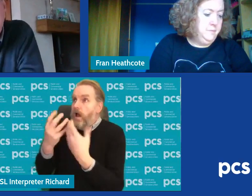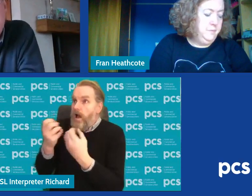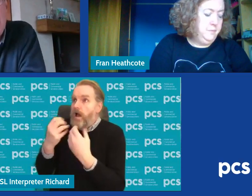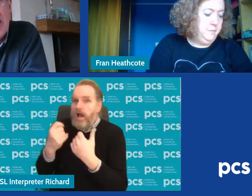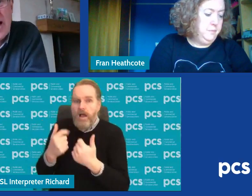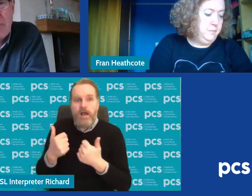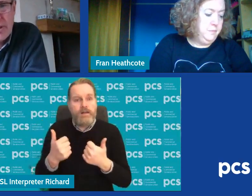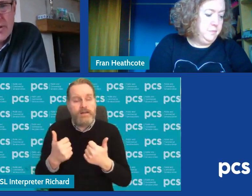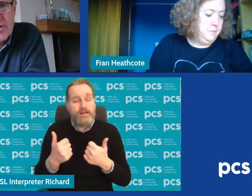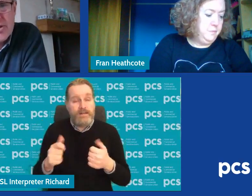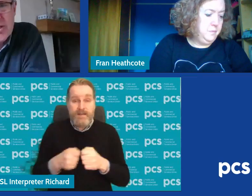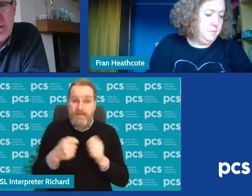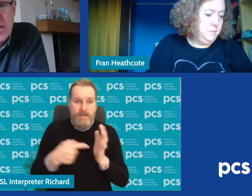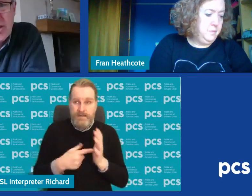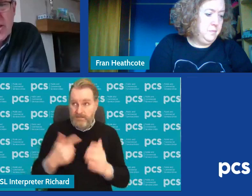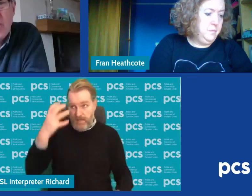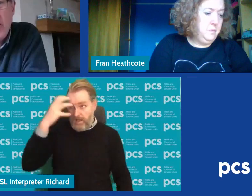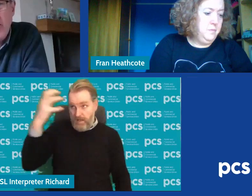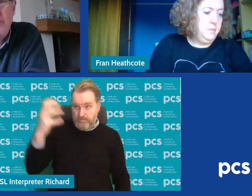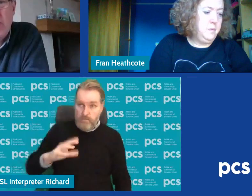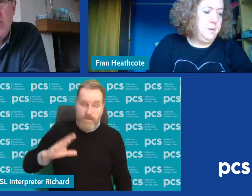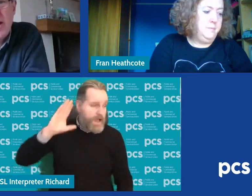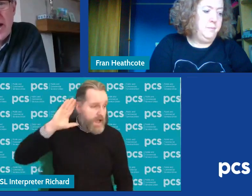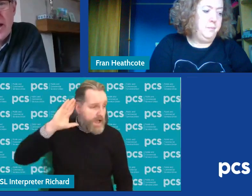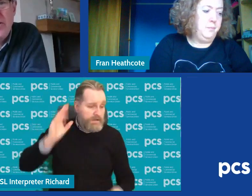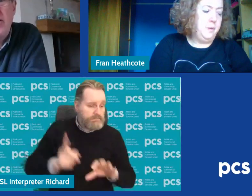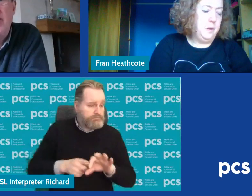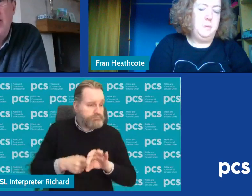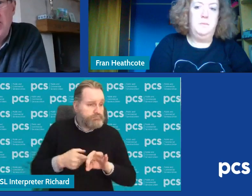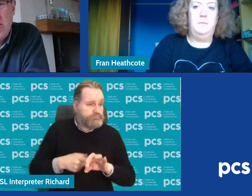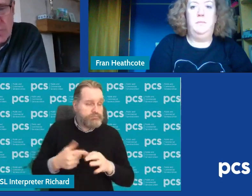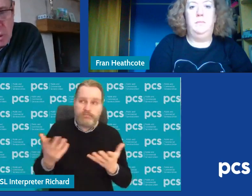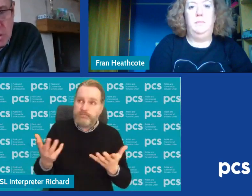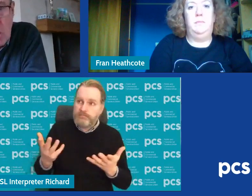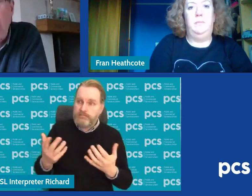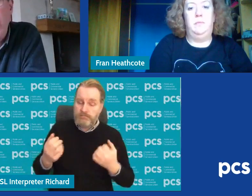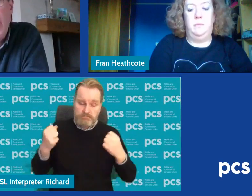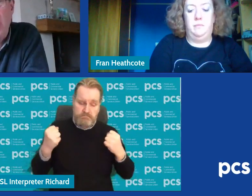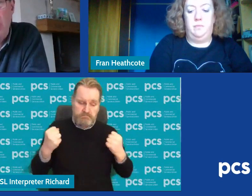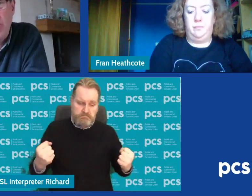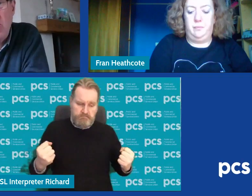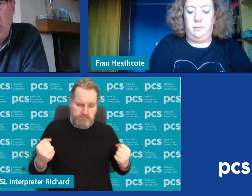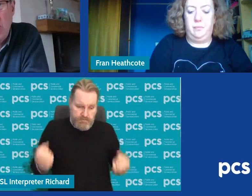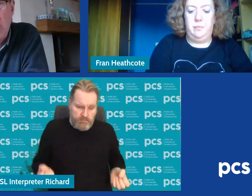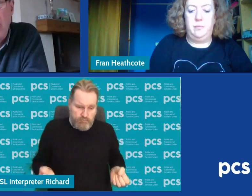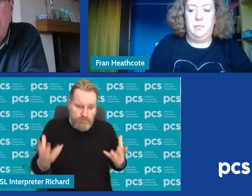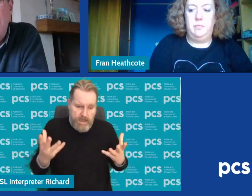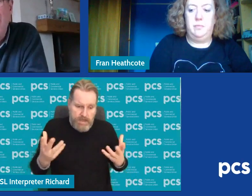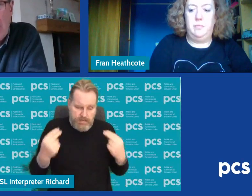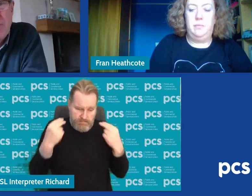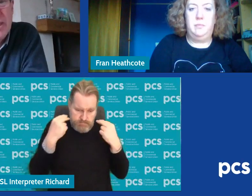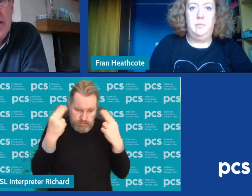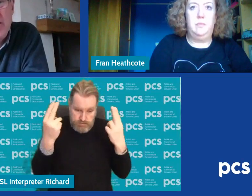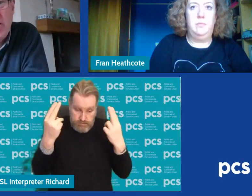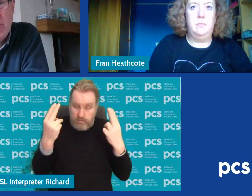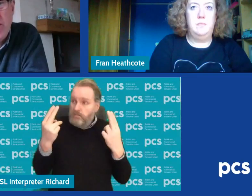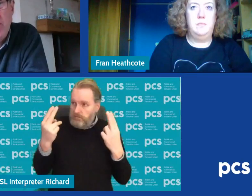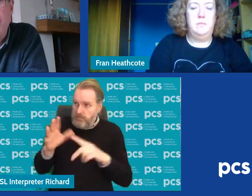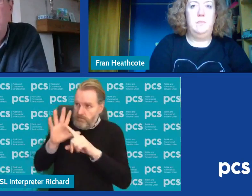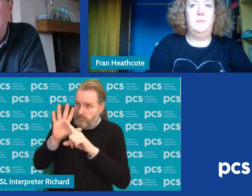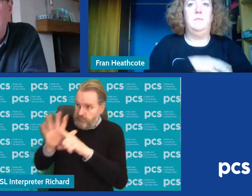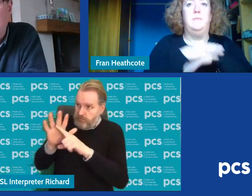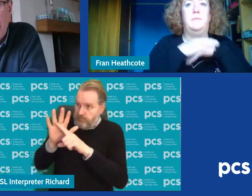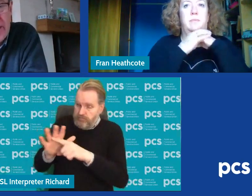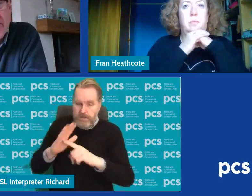unless and until that happens, the way to force their hand is to support all the action we call, keep building the